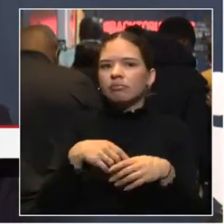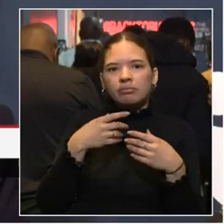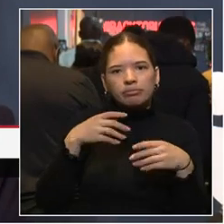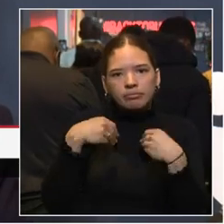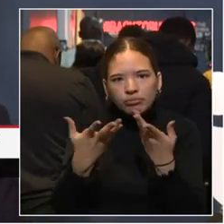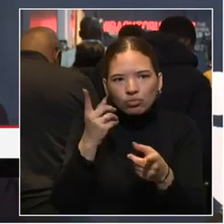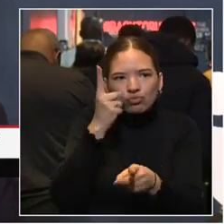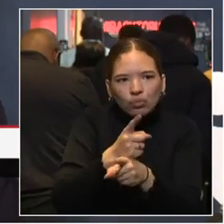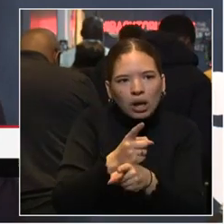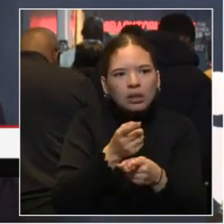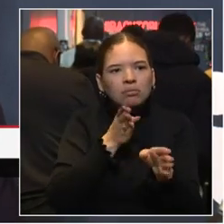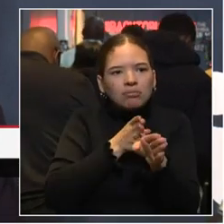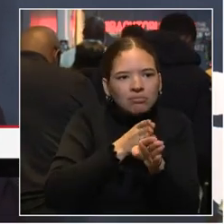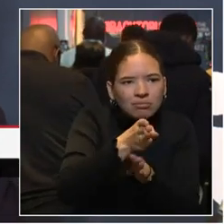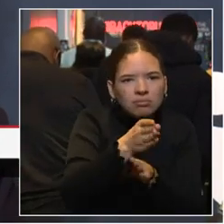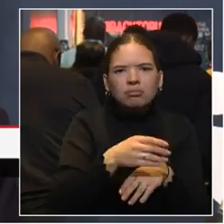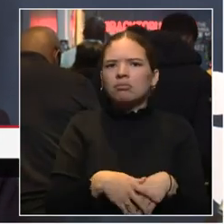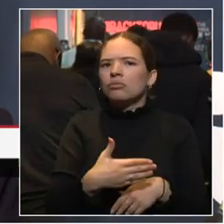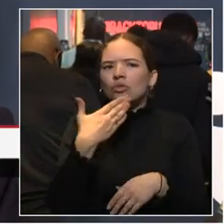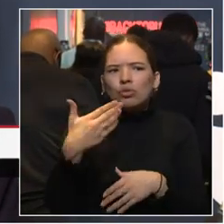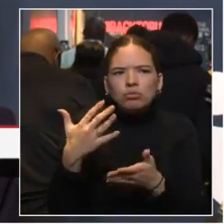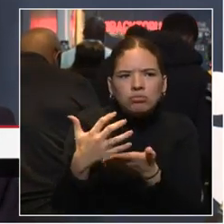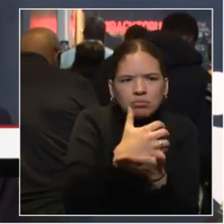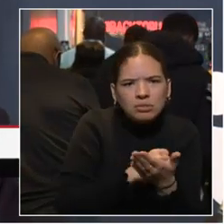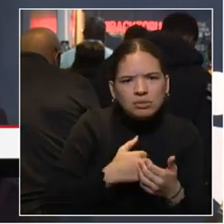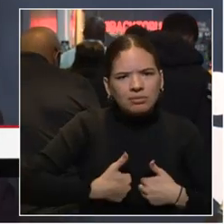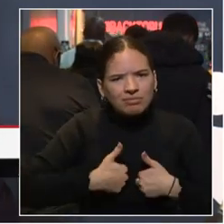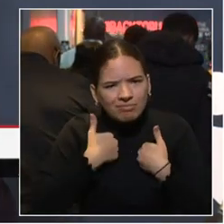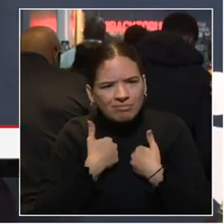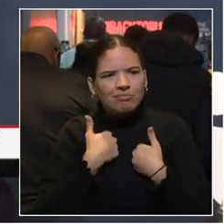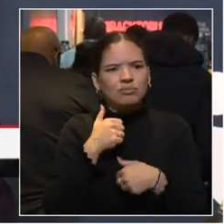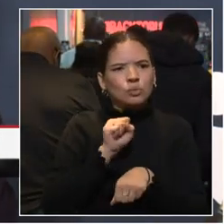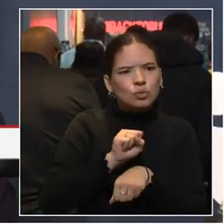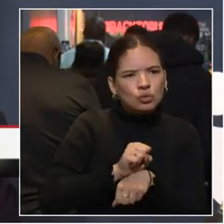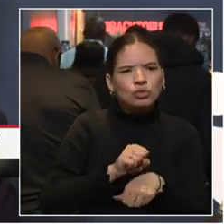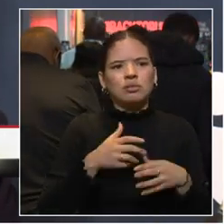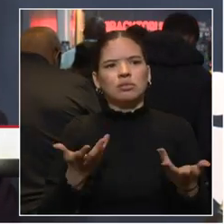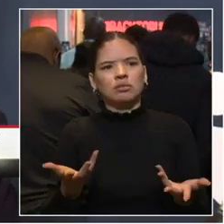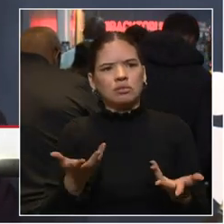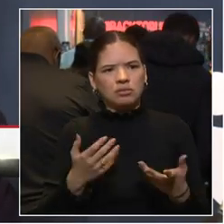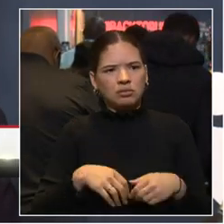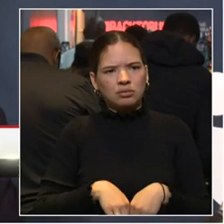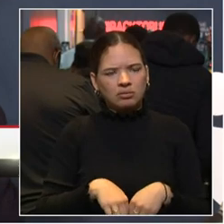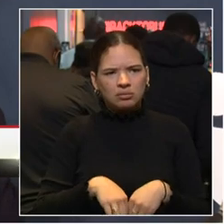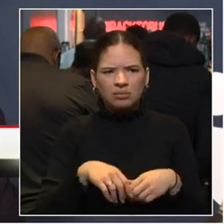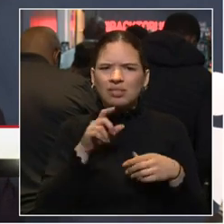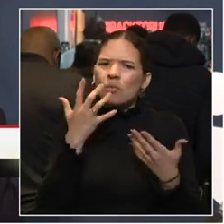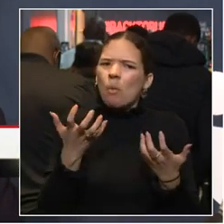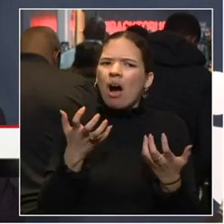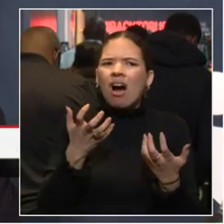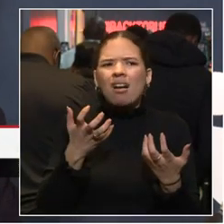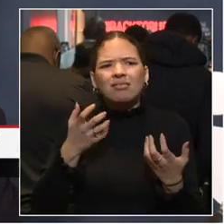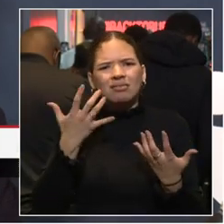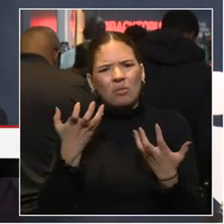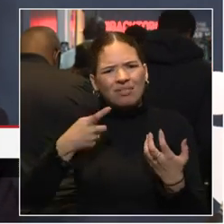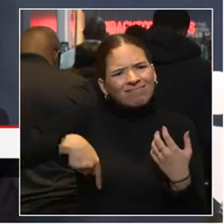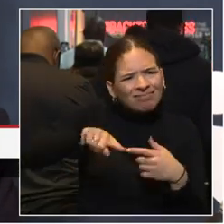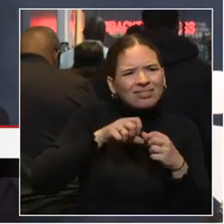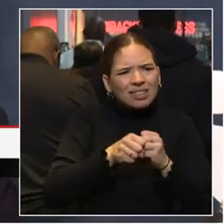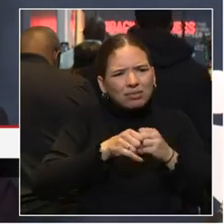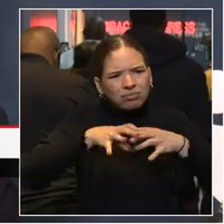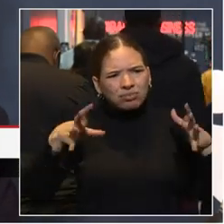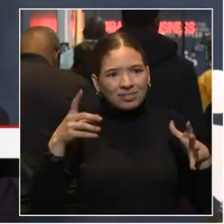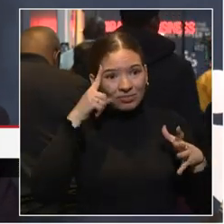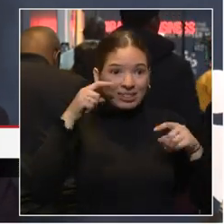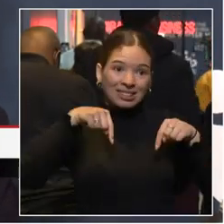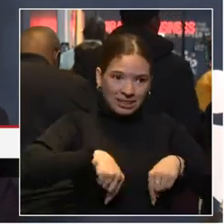good paying job, and expanding those type of work opportunities in DC government. We have one very